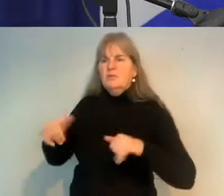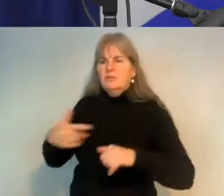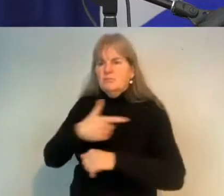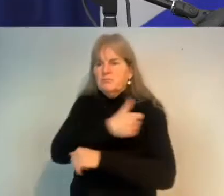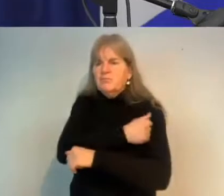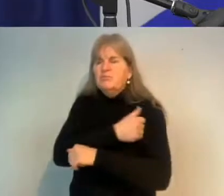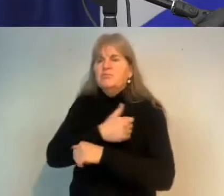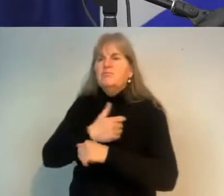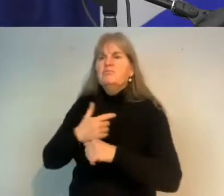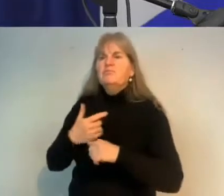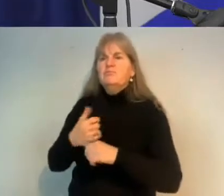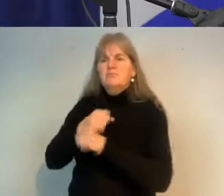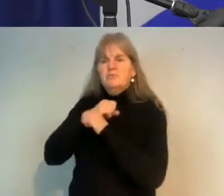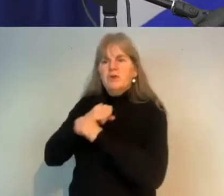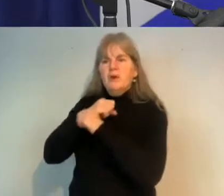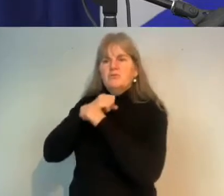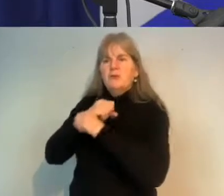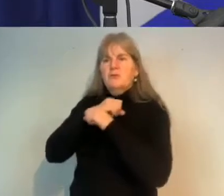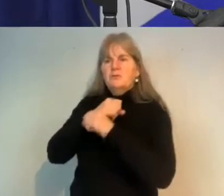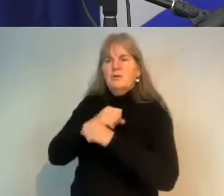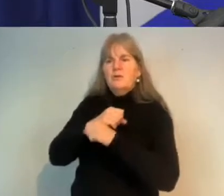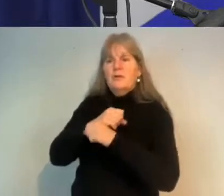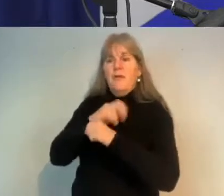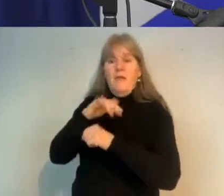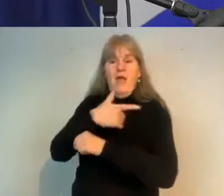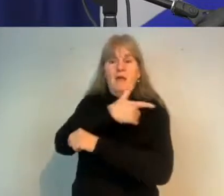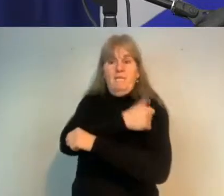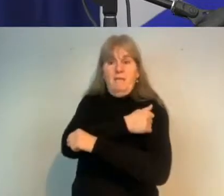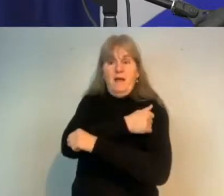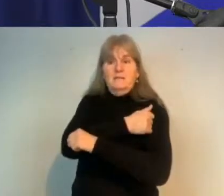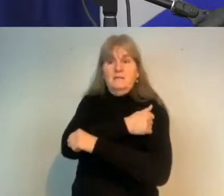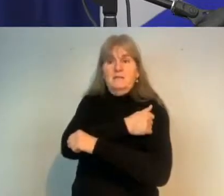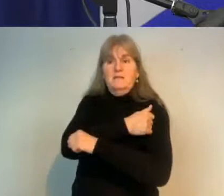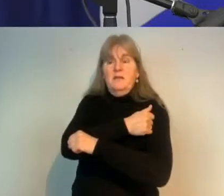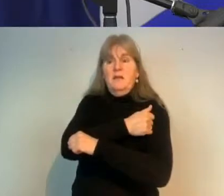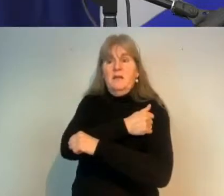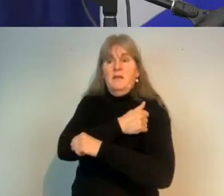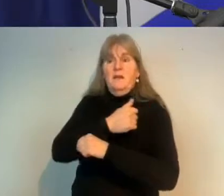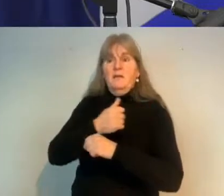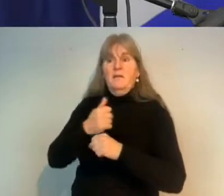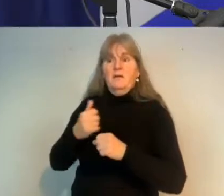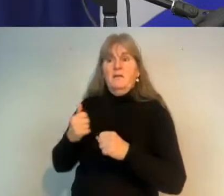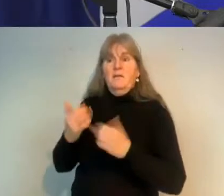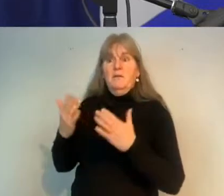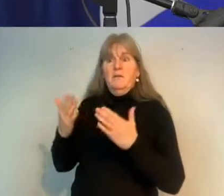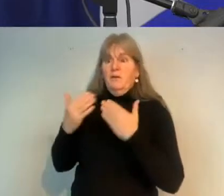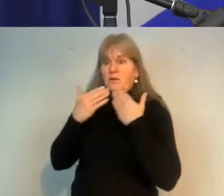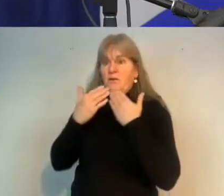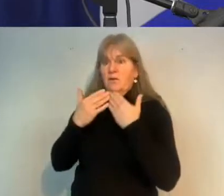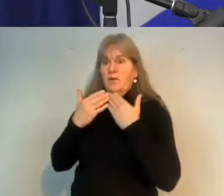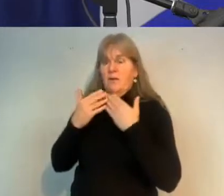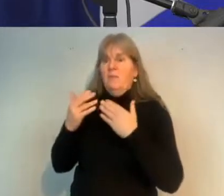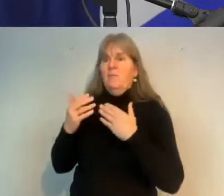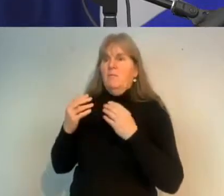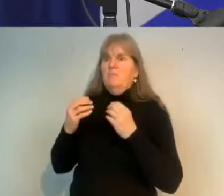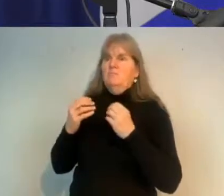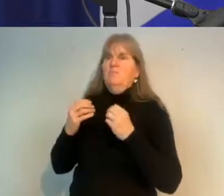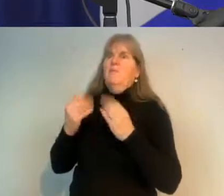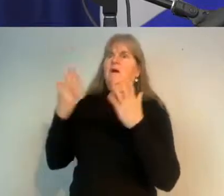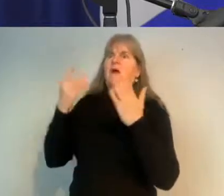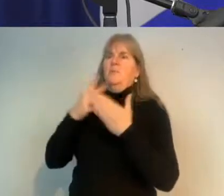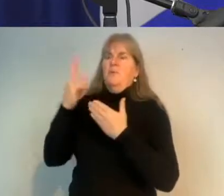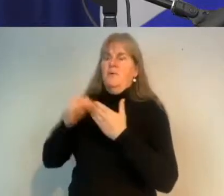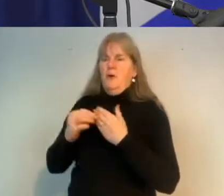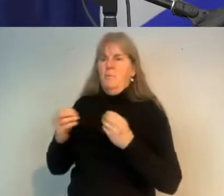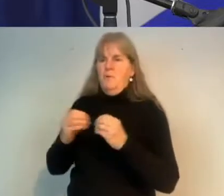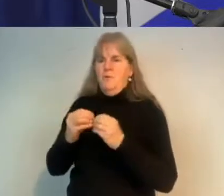we expect the vaccine options as well to increase. That is going to be a busy program. So